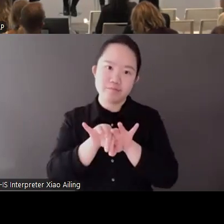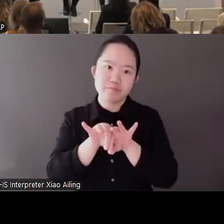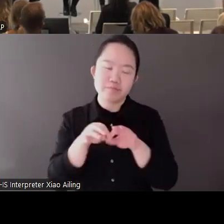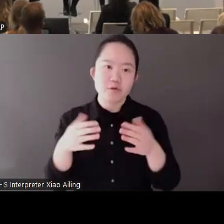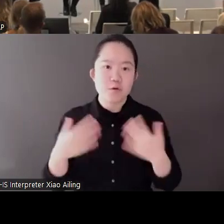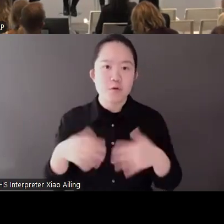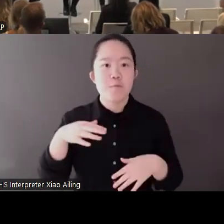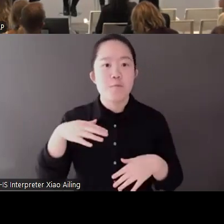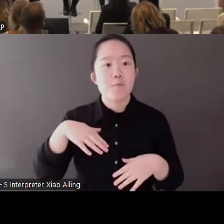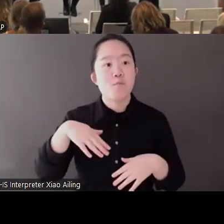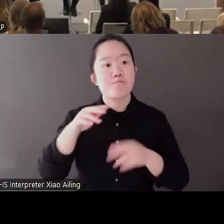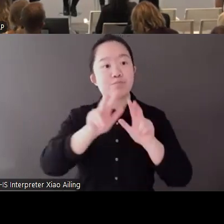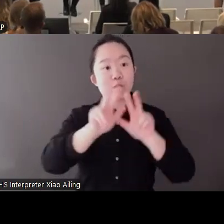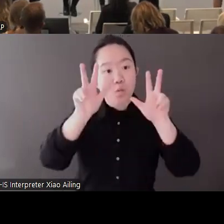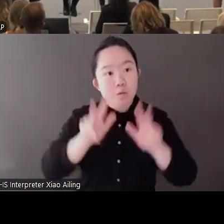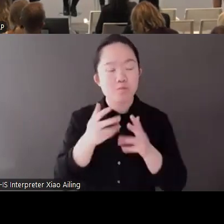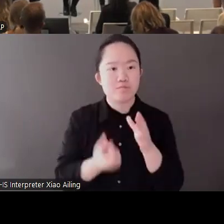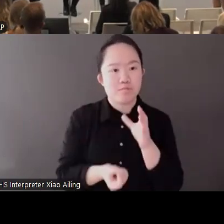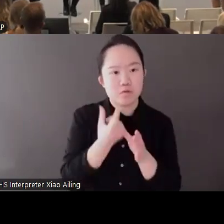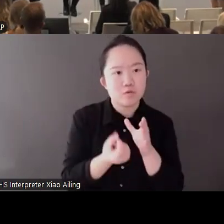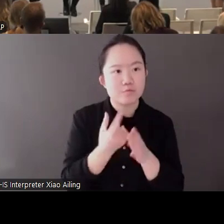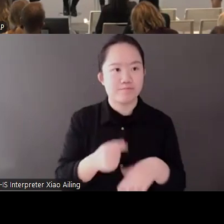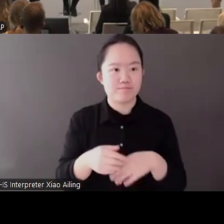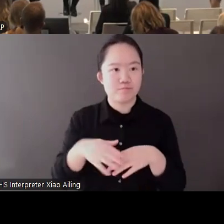levels, which means that if you want to